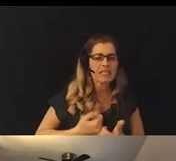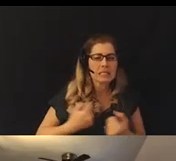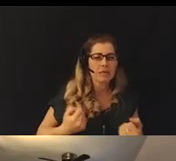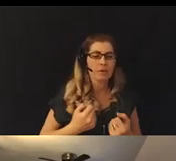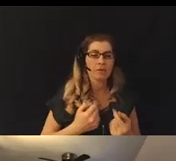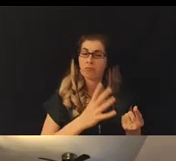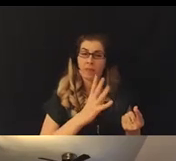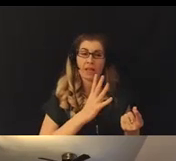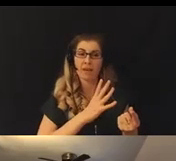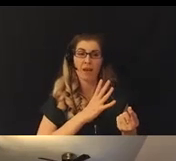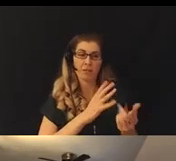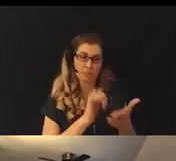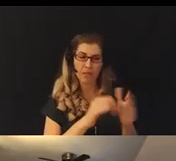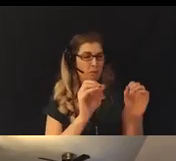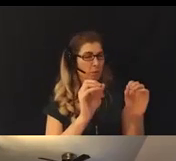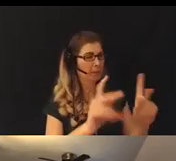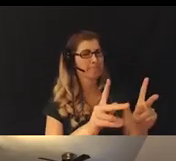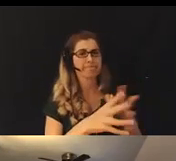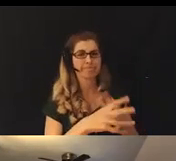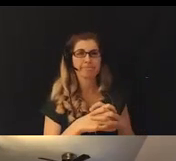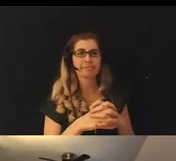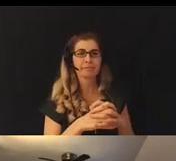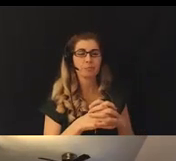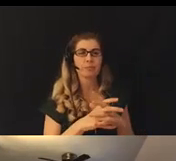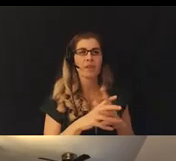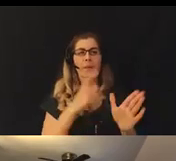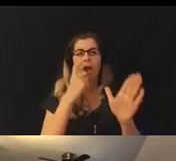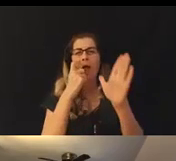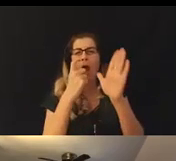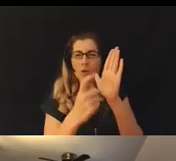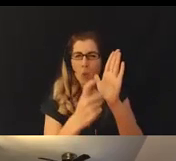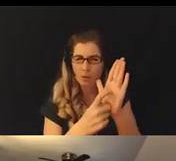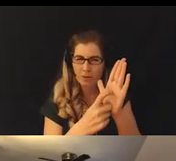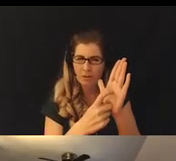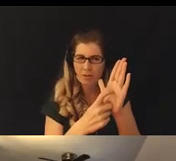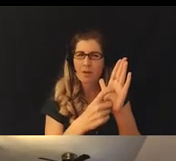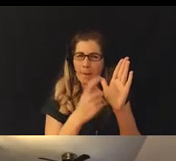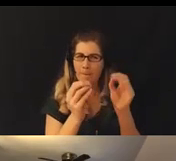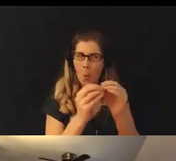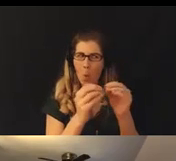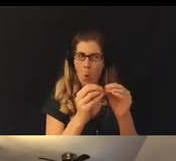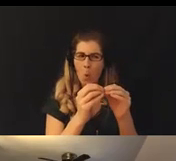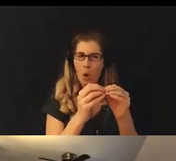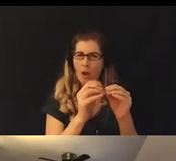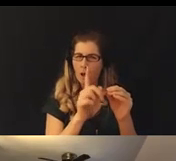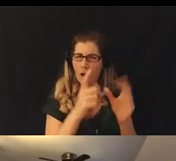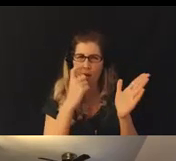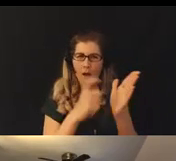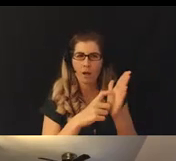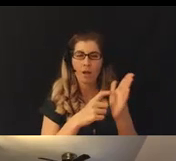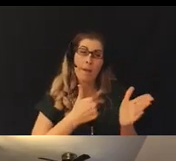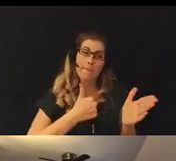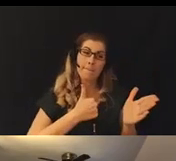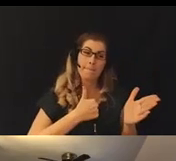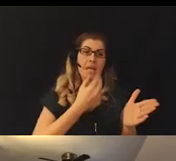totally okay. What I do find more prevalently than not, though, is that by sharing about my experiences from